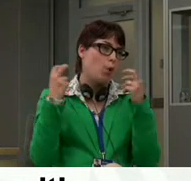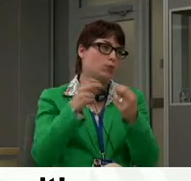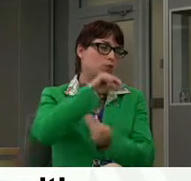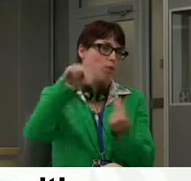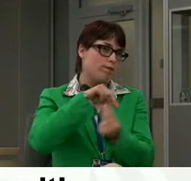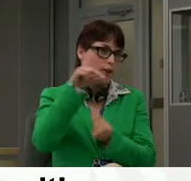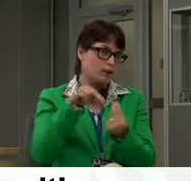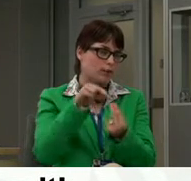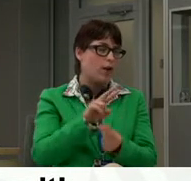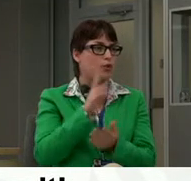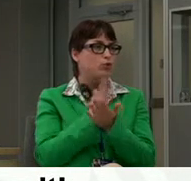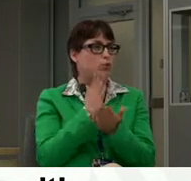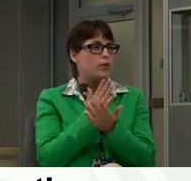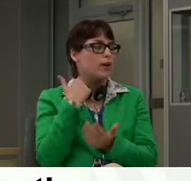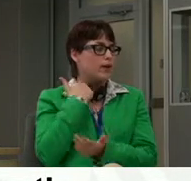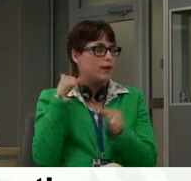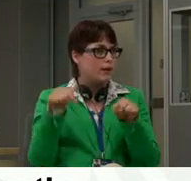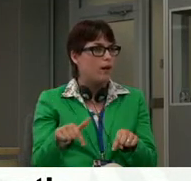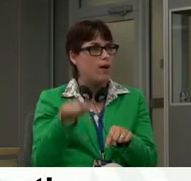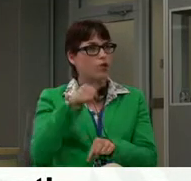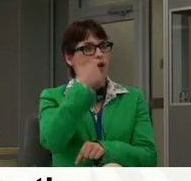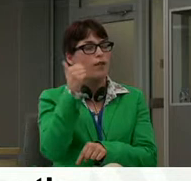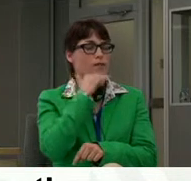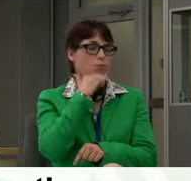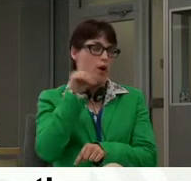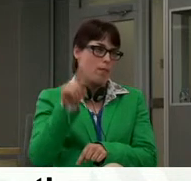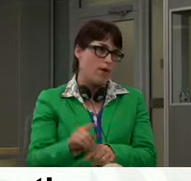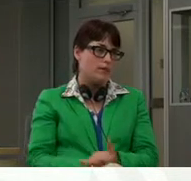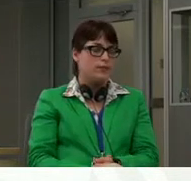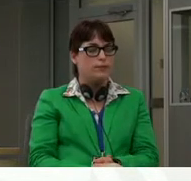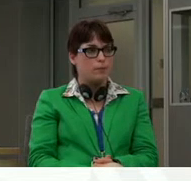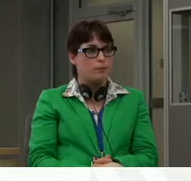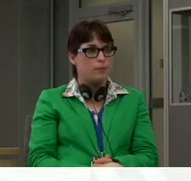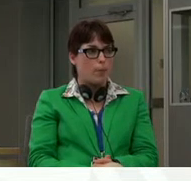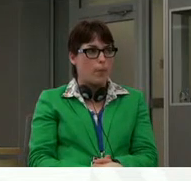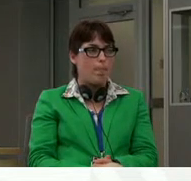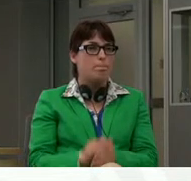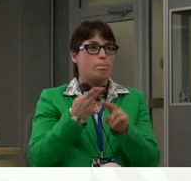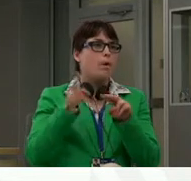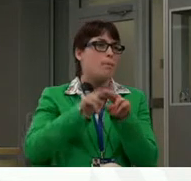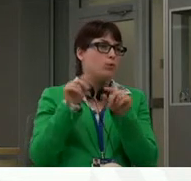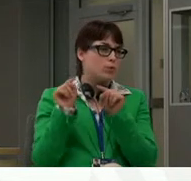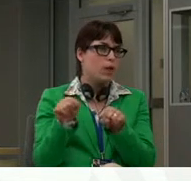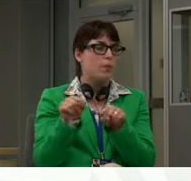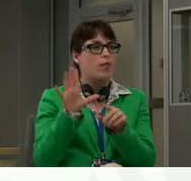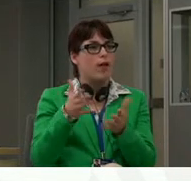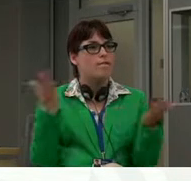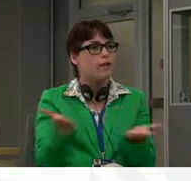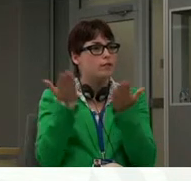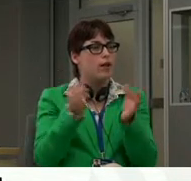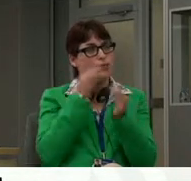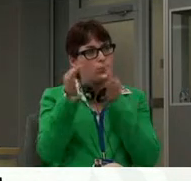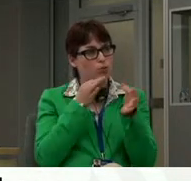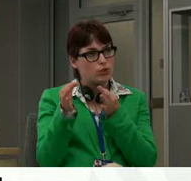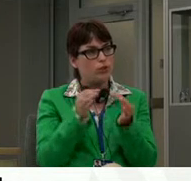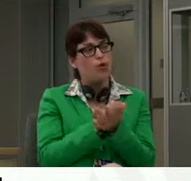interparliamentary dimension. And in particular, this was touched upon during a conference that took place in February in